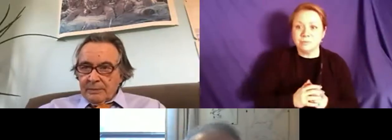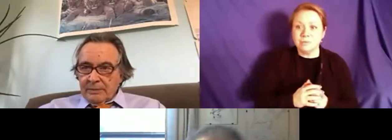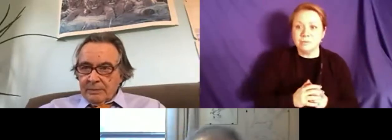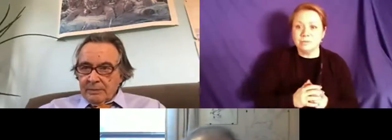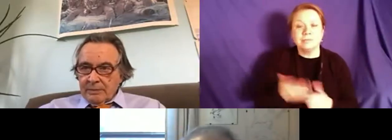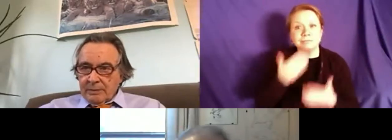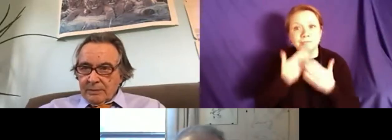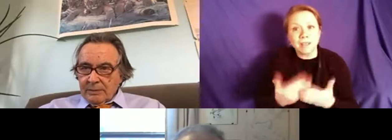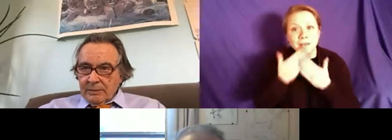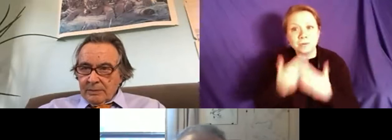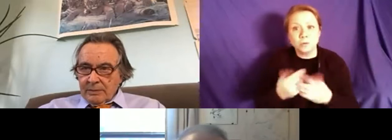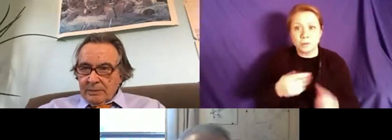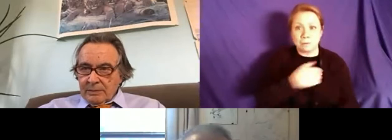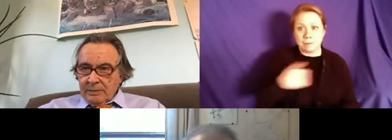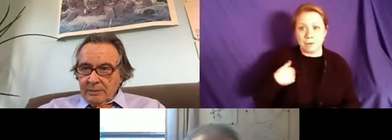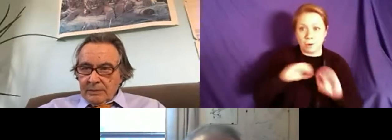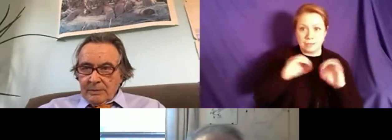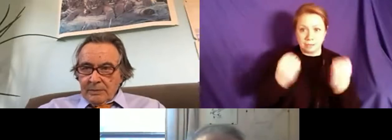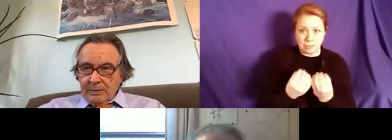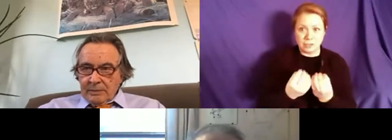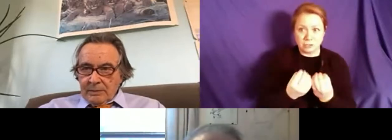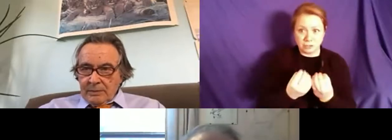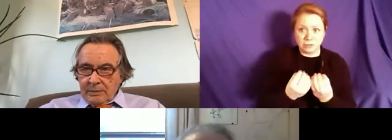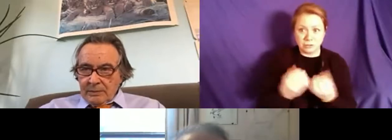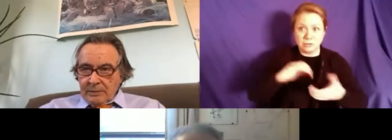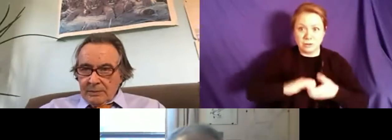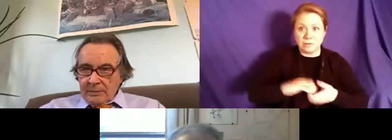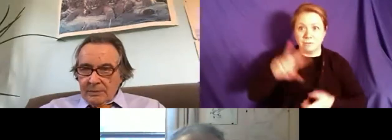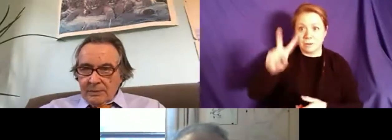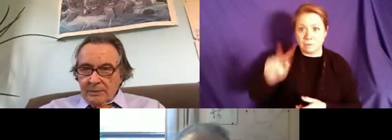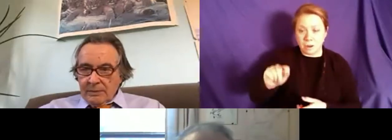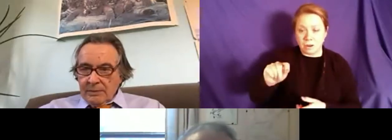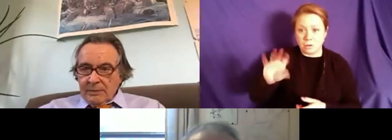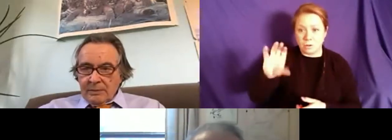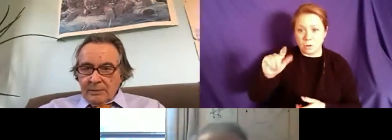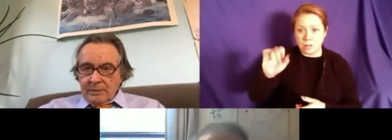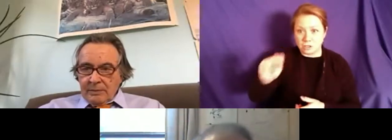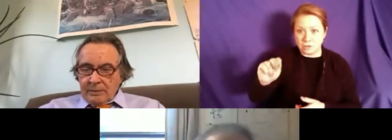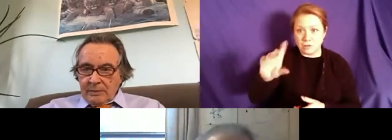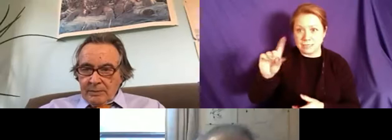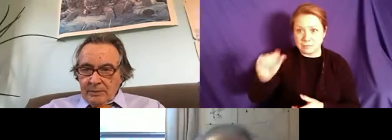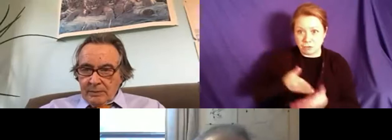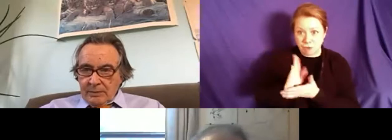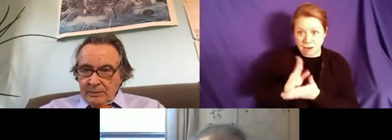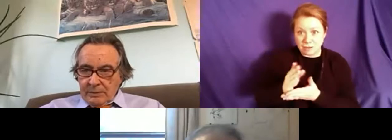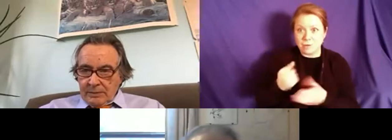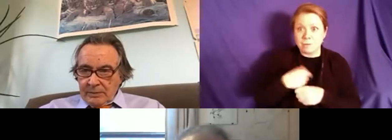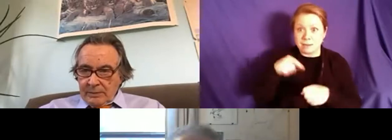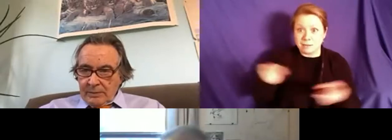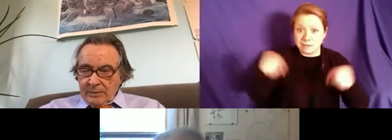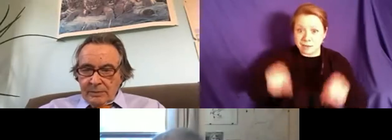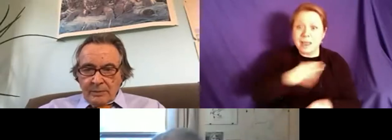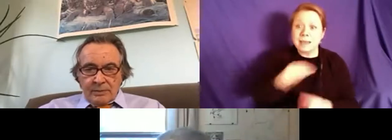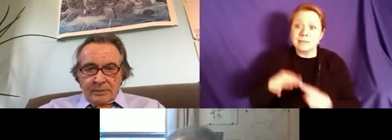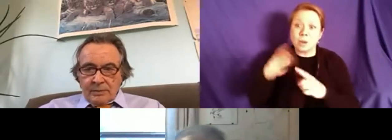member organizations of Vermont Coalition for Disability Rights for making this happen. And I especially want to